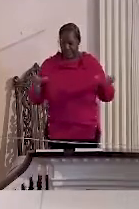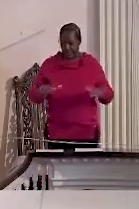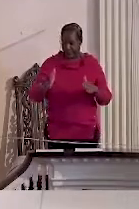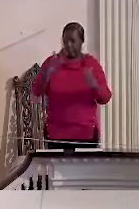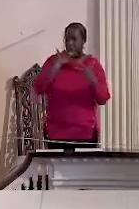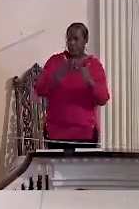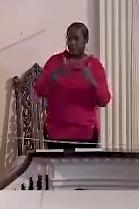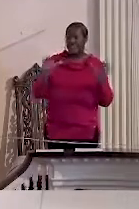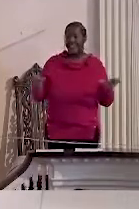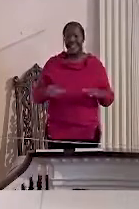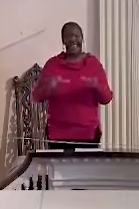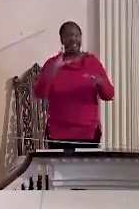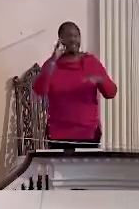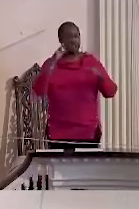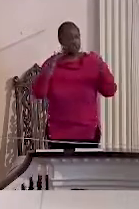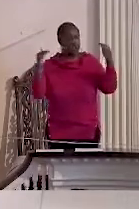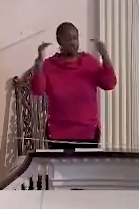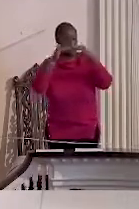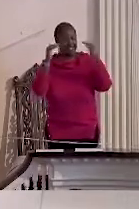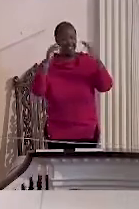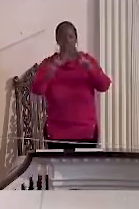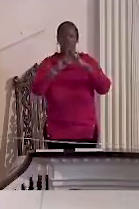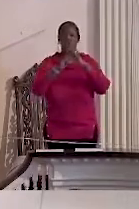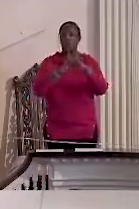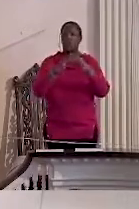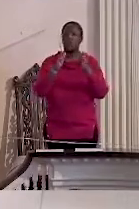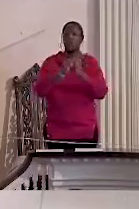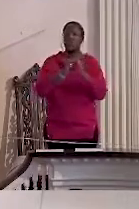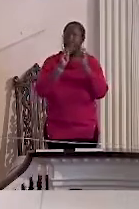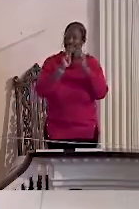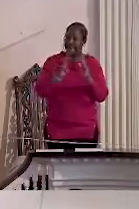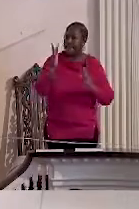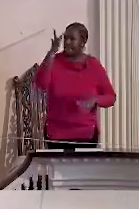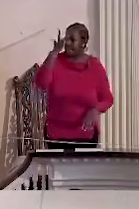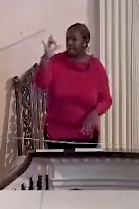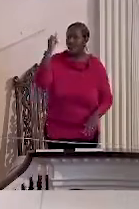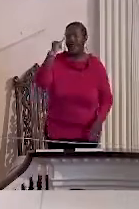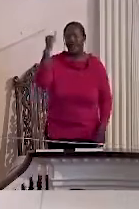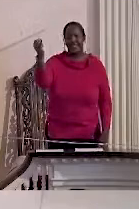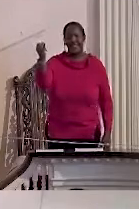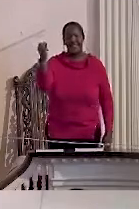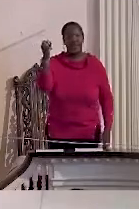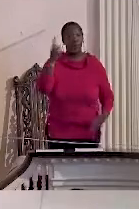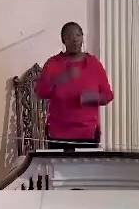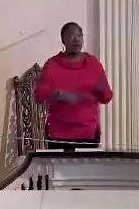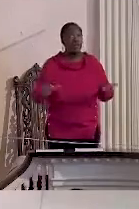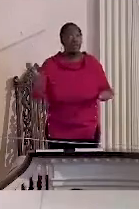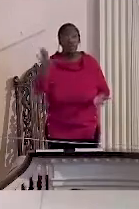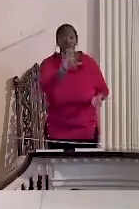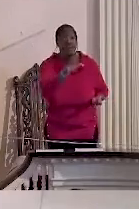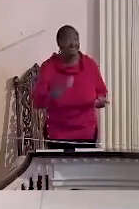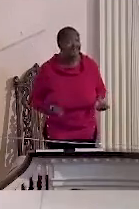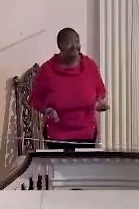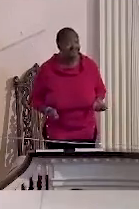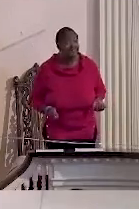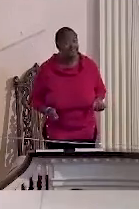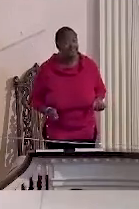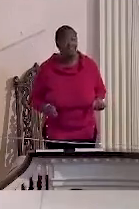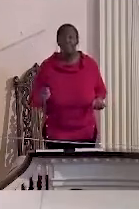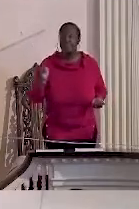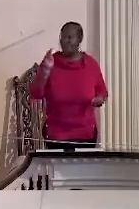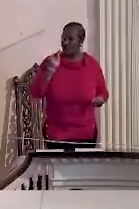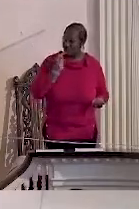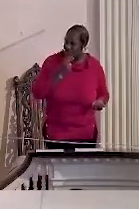For justice starts with a very bright idea. What is yours? Nurture